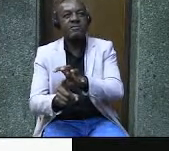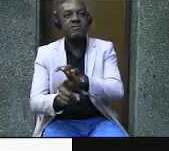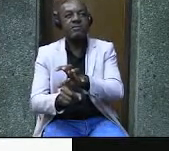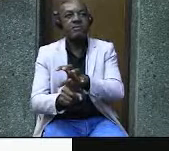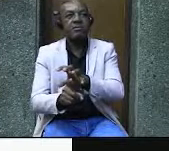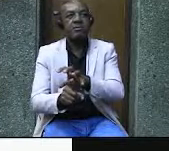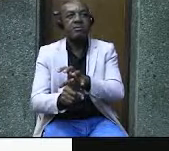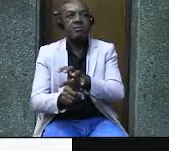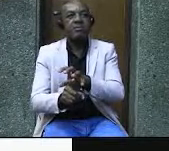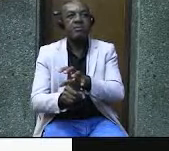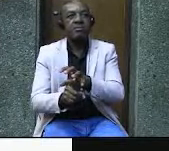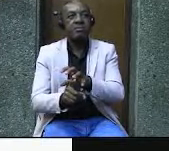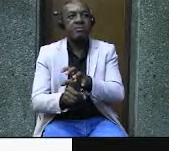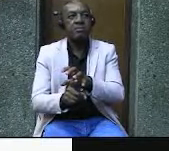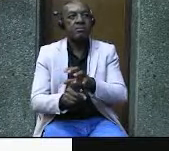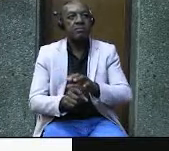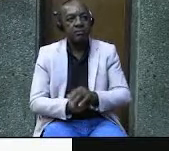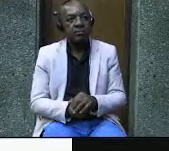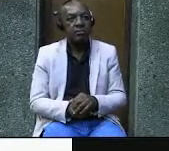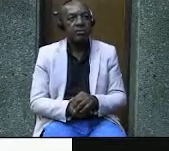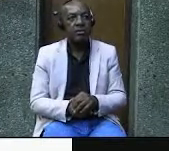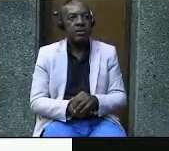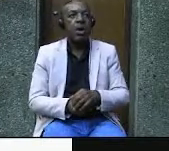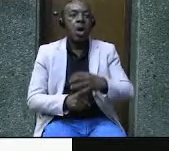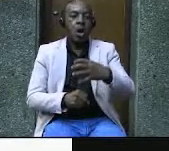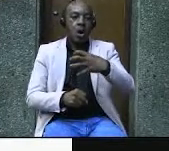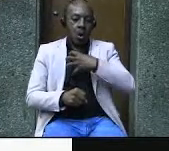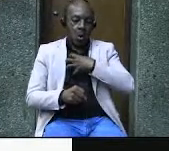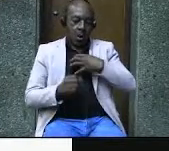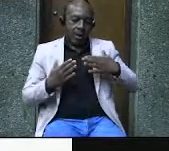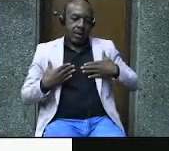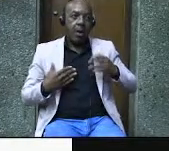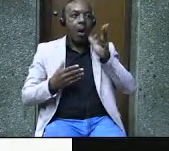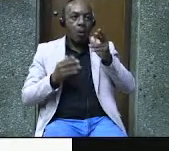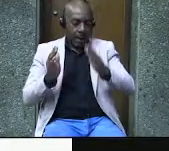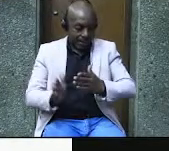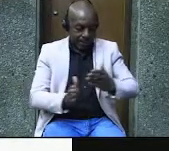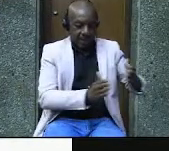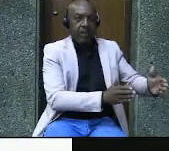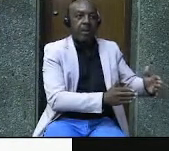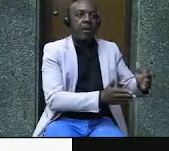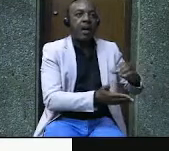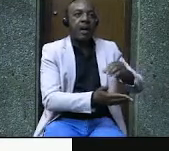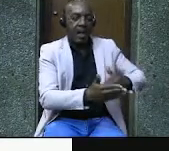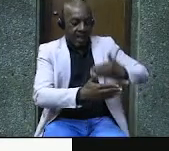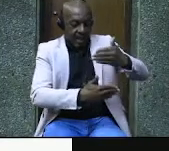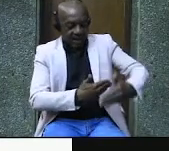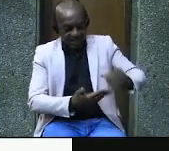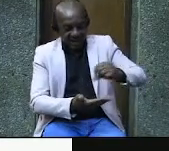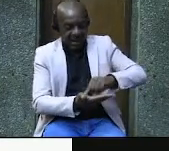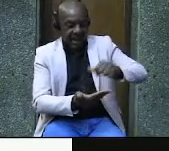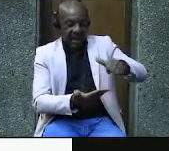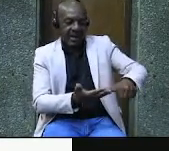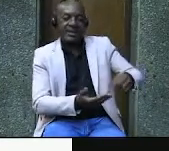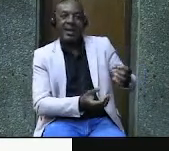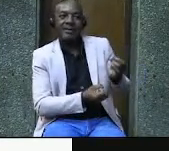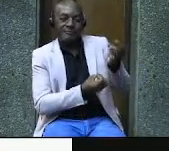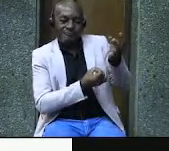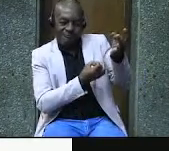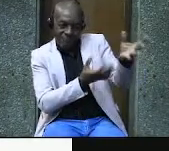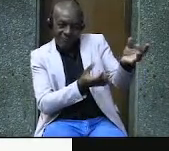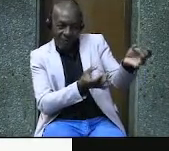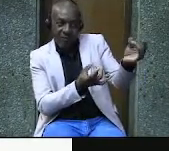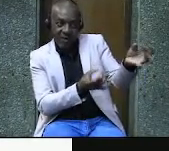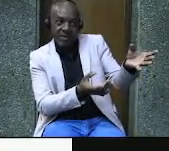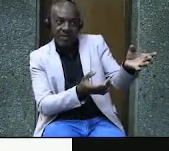non-physical. So ownership passes when the notice of expropriation is served,